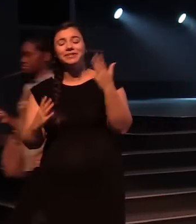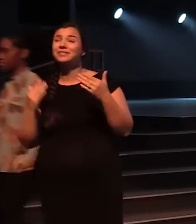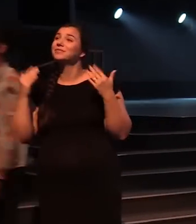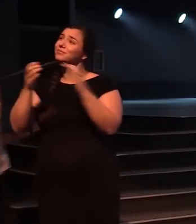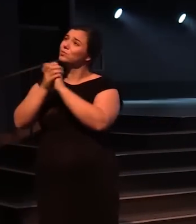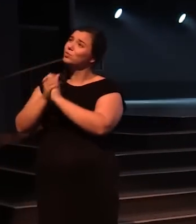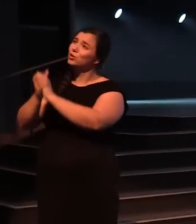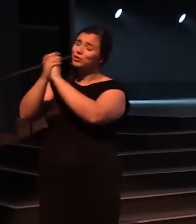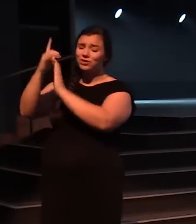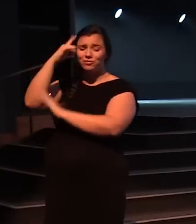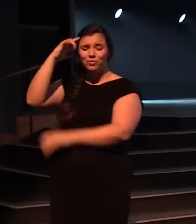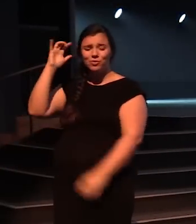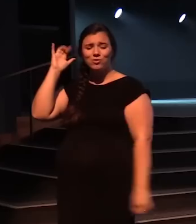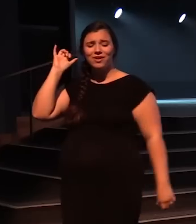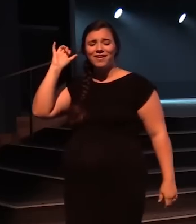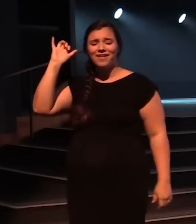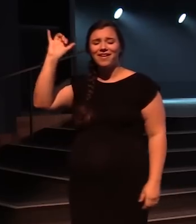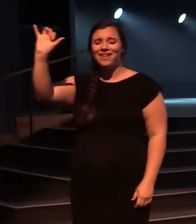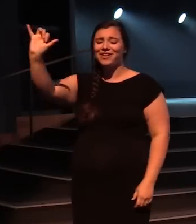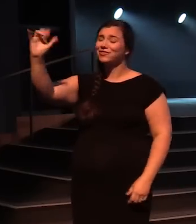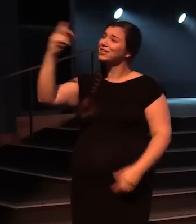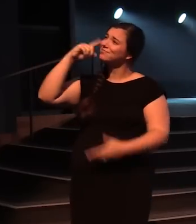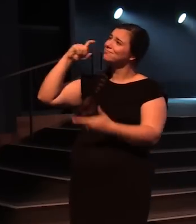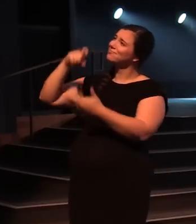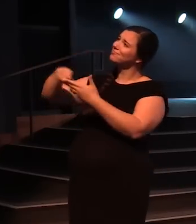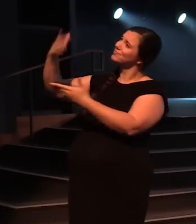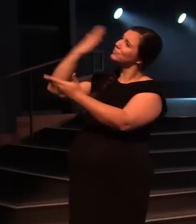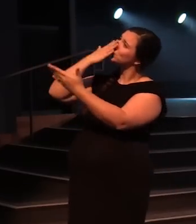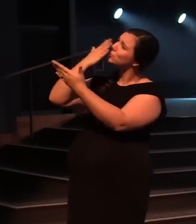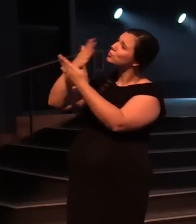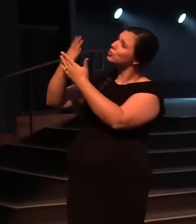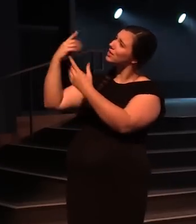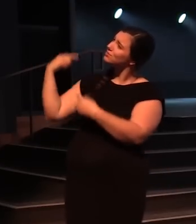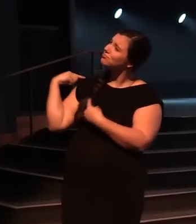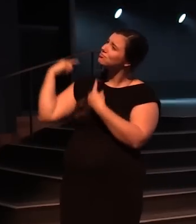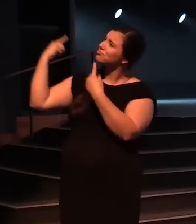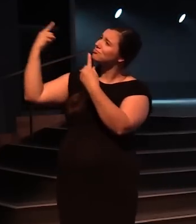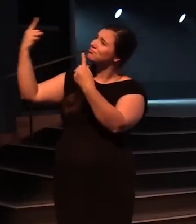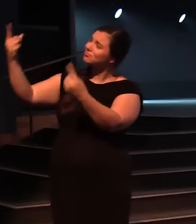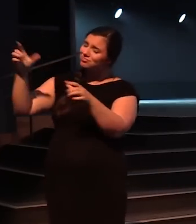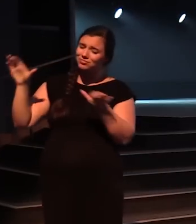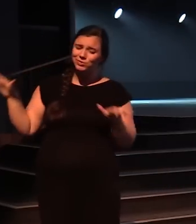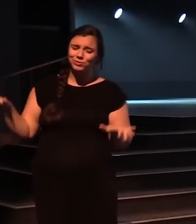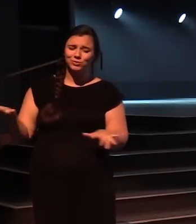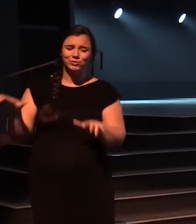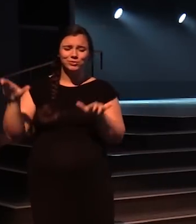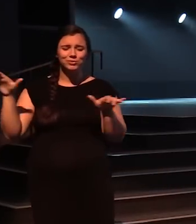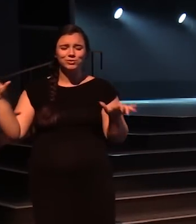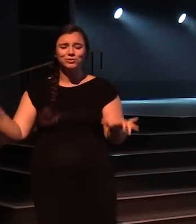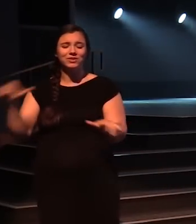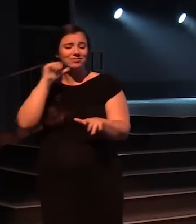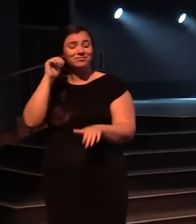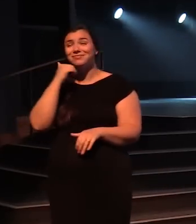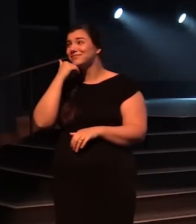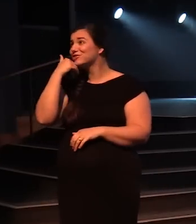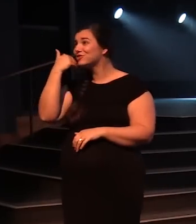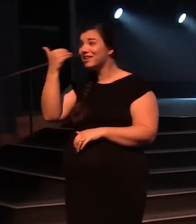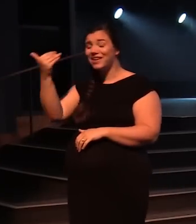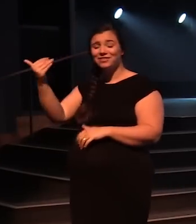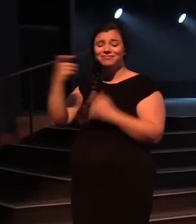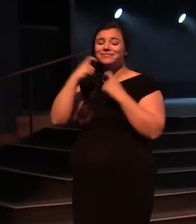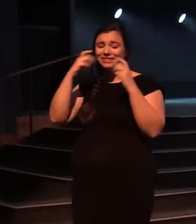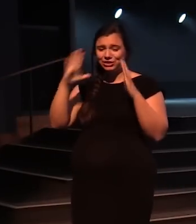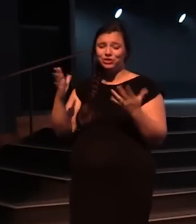worship forever? 'Cause I've seen the good you've done. 'Cause I'm not ashamed, I'm a